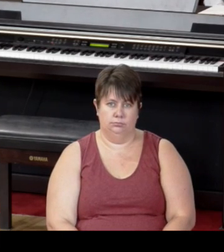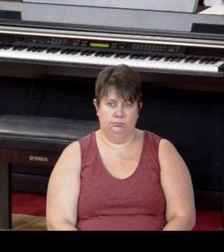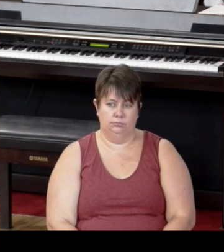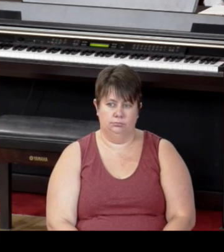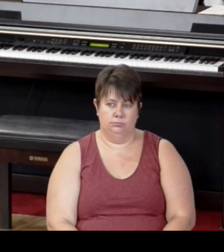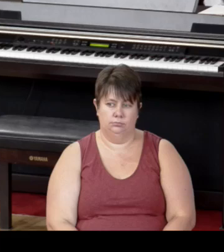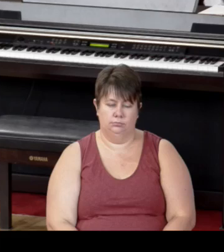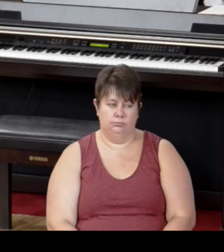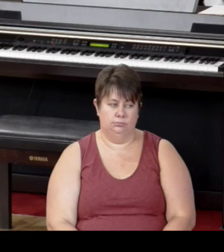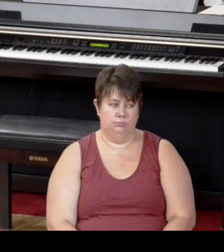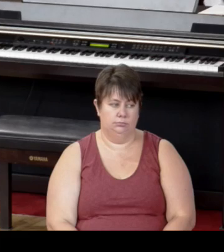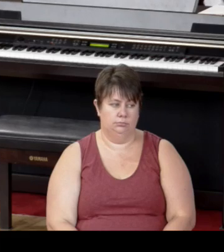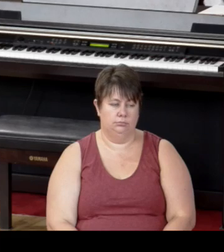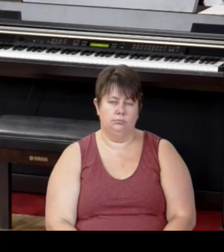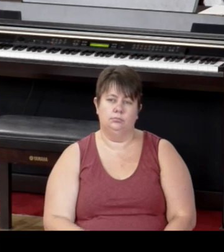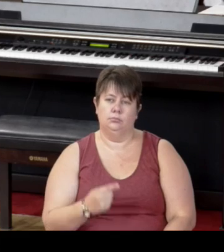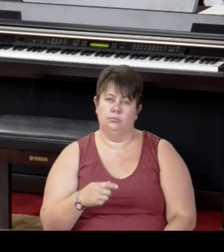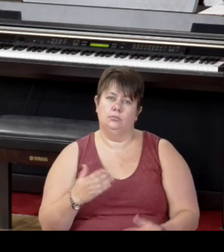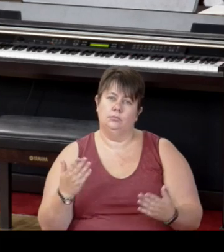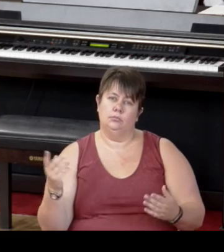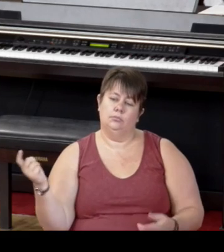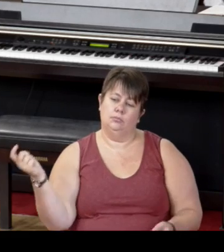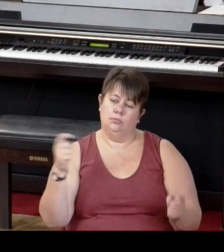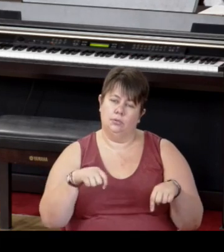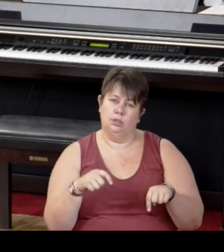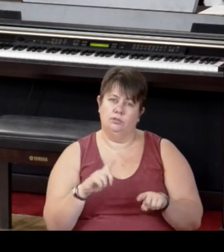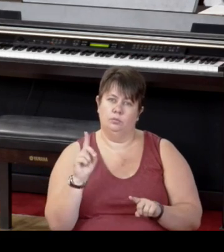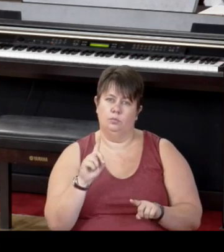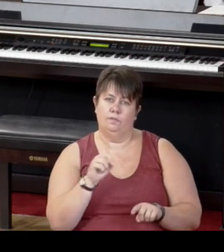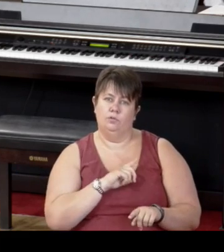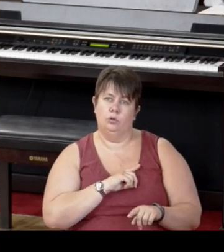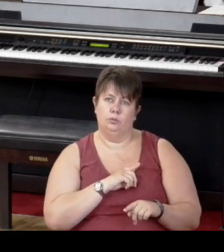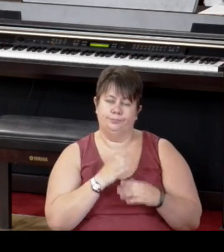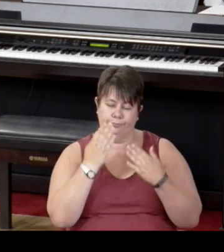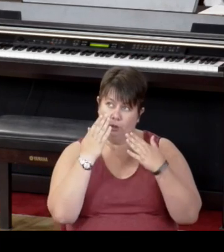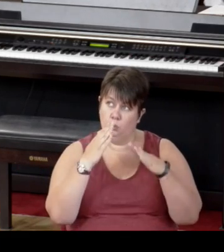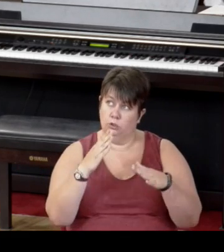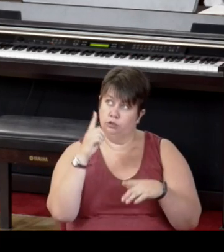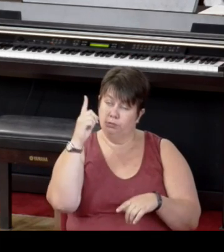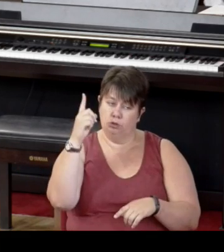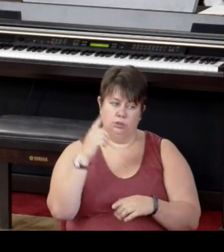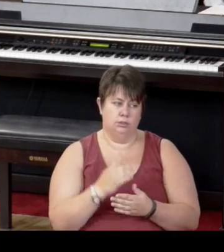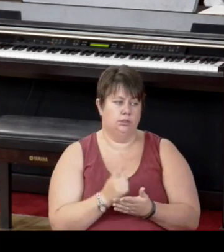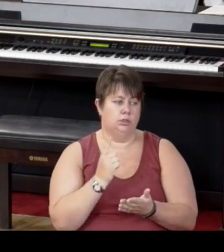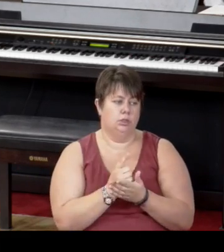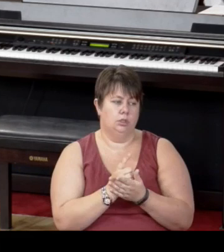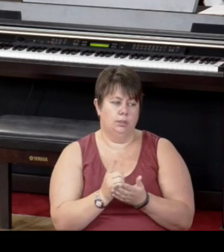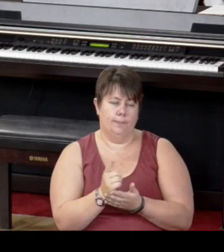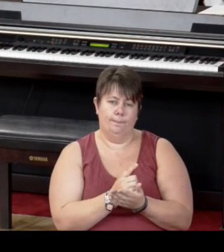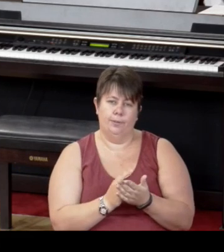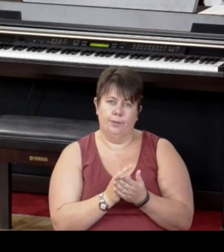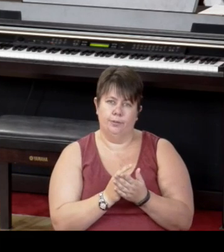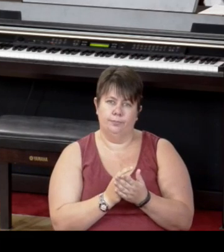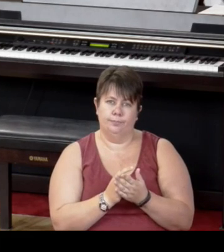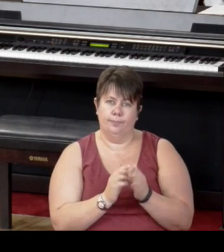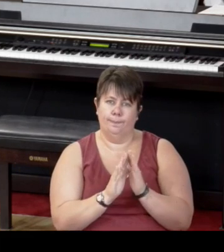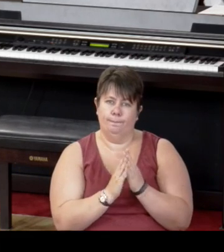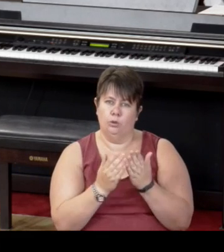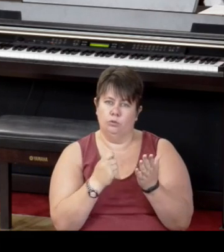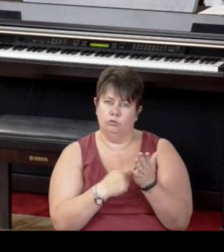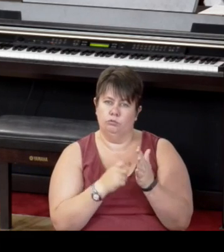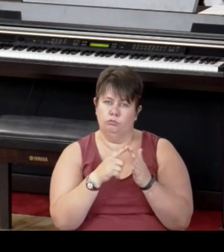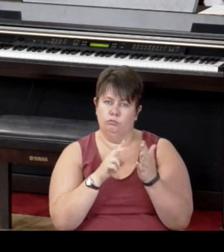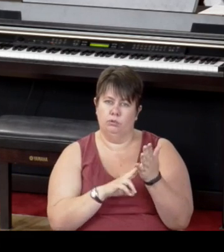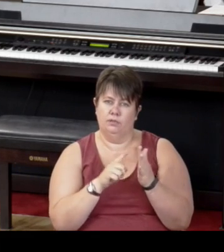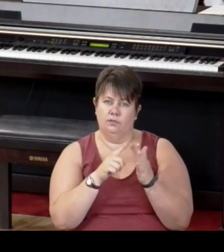As we come to worship God this morning, some words from the beginning of the book of Revelation, which Derek shared with us just a couple of